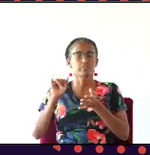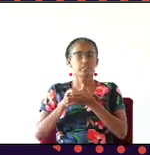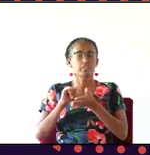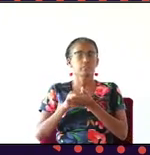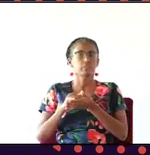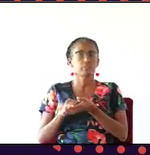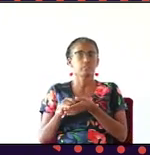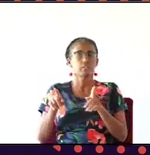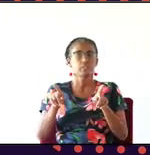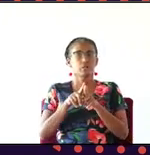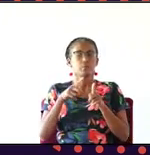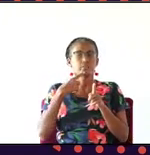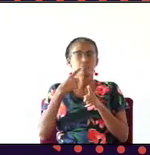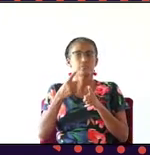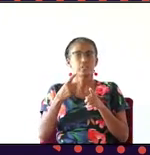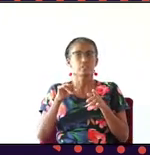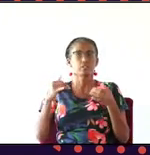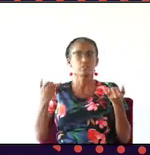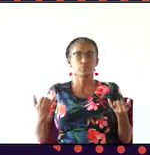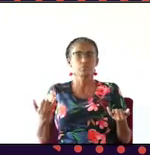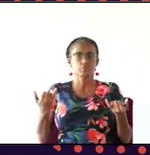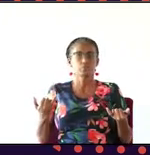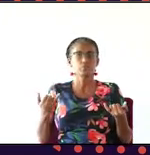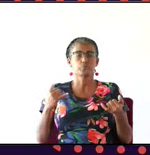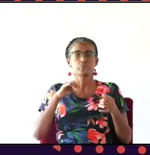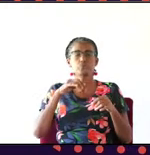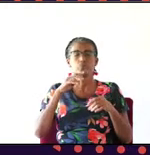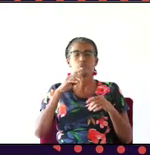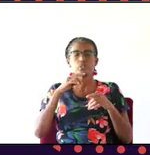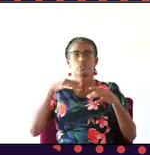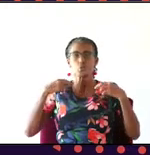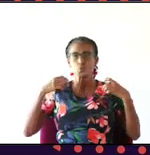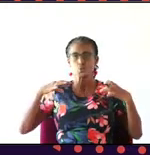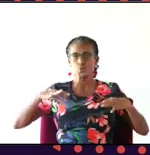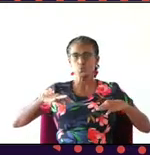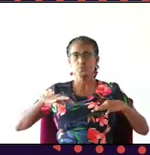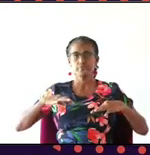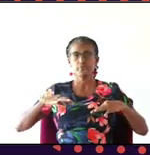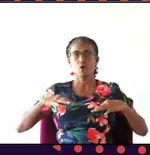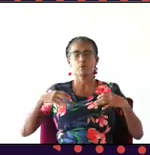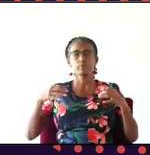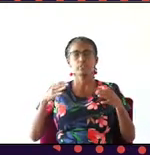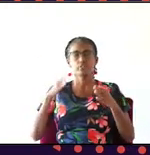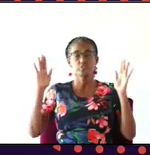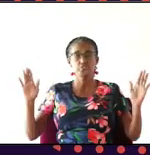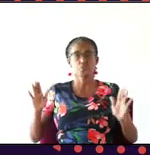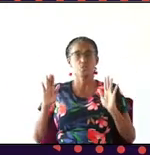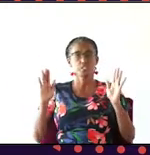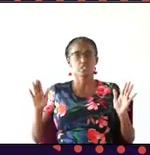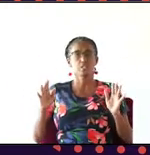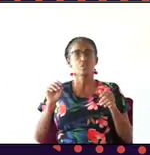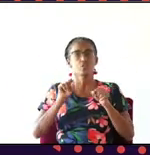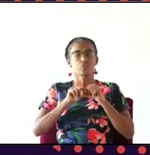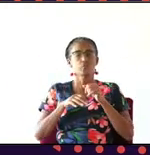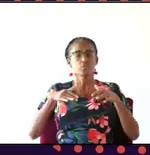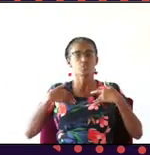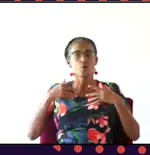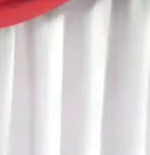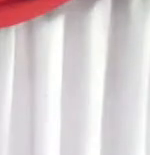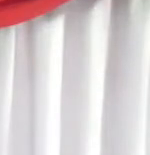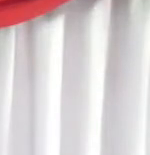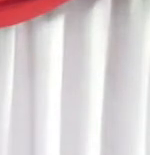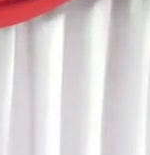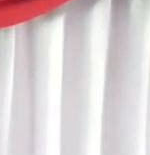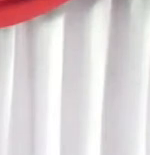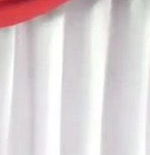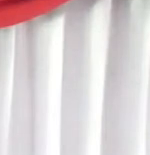And as we said, today is Uniform Sunday. And afterwards, we want to remind all the young people, as we did last year, the year before, want to take a picture right there